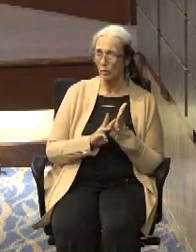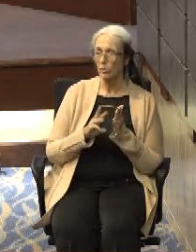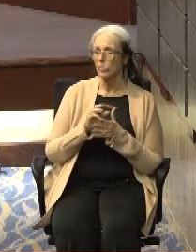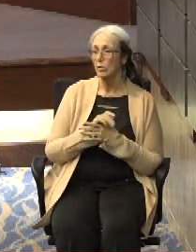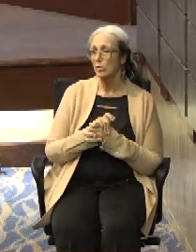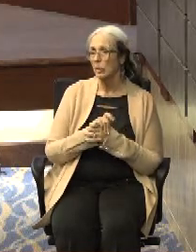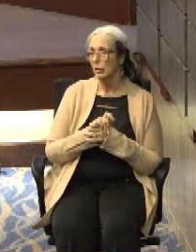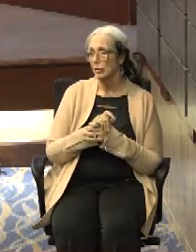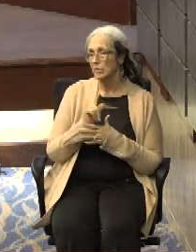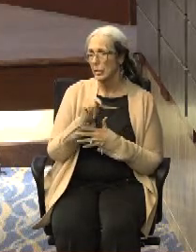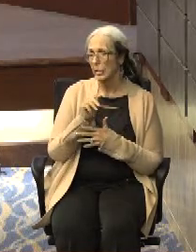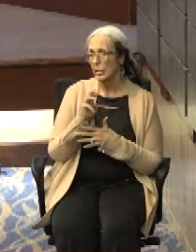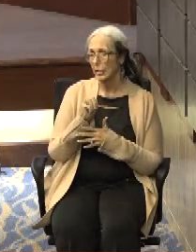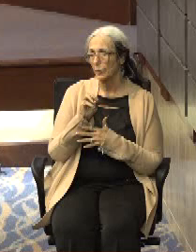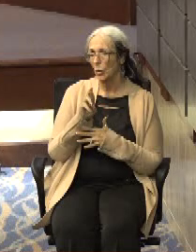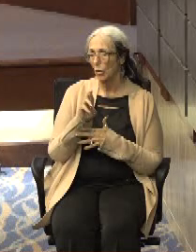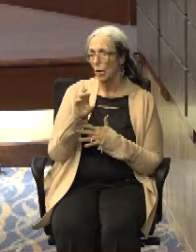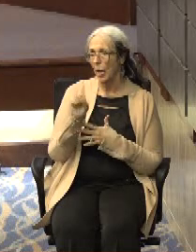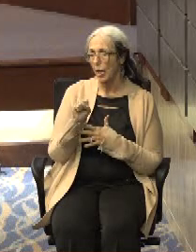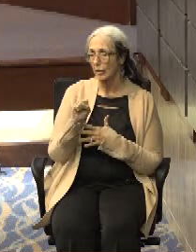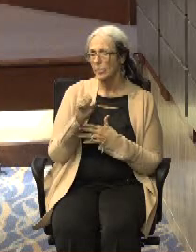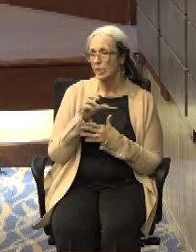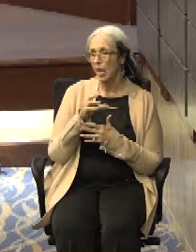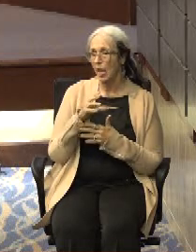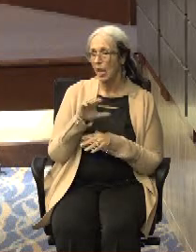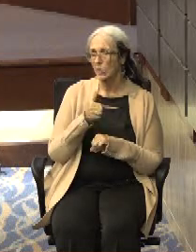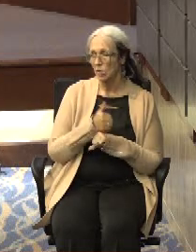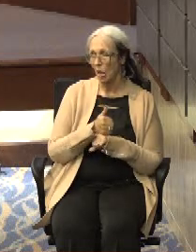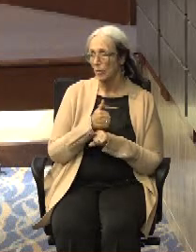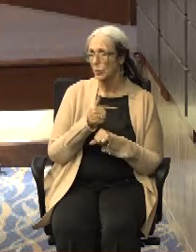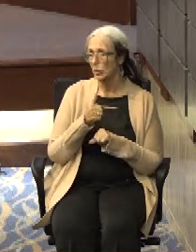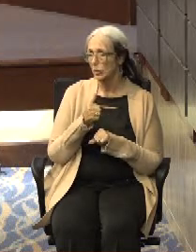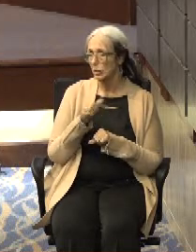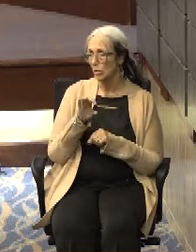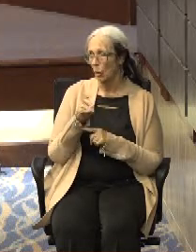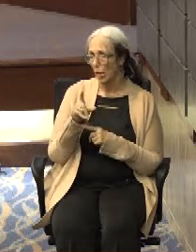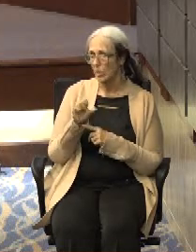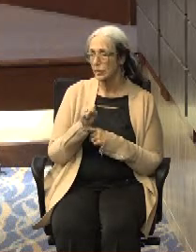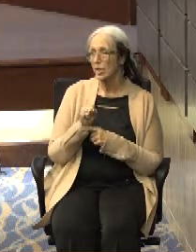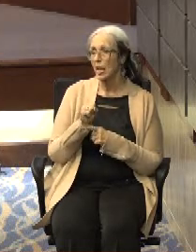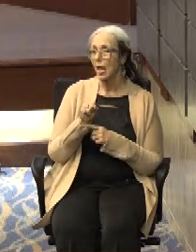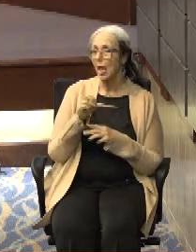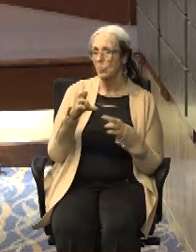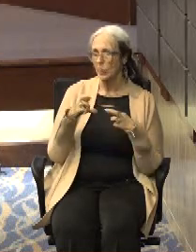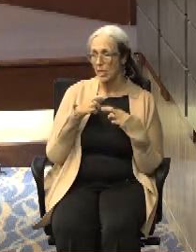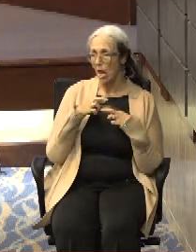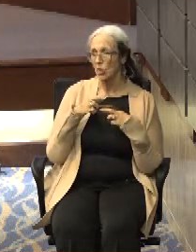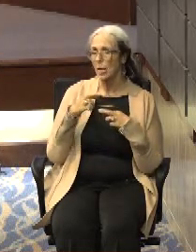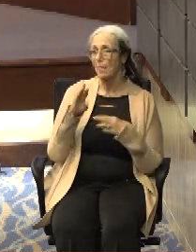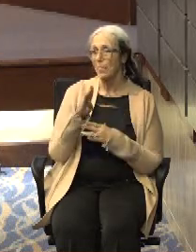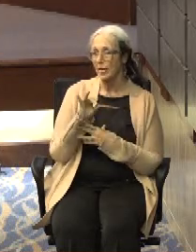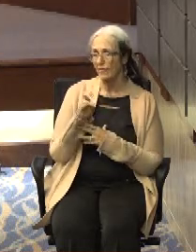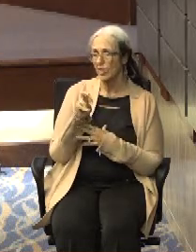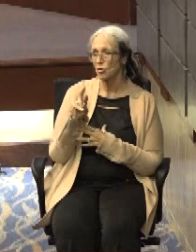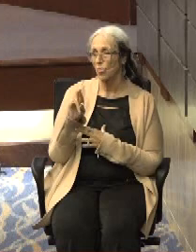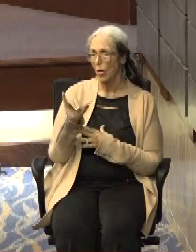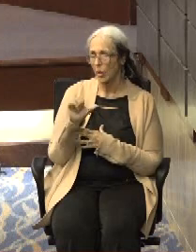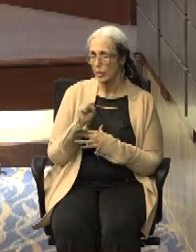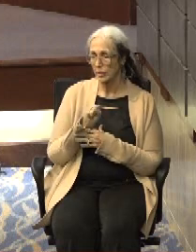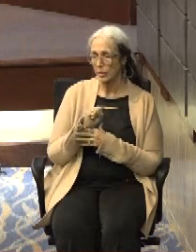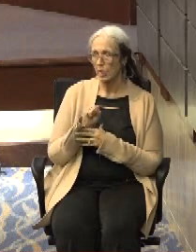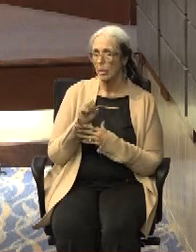System, TMRS, benefits. Number one, adopting non-retroact repeating COLAs for retirees and their beneficiaries under TMRS